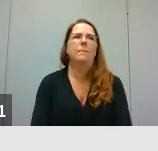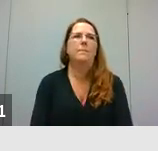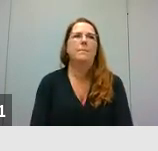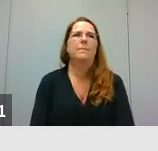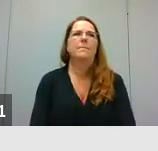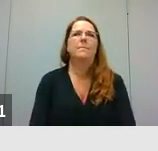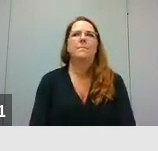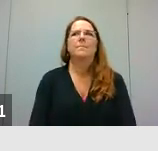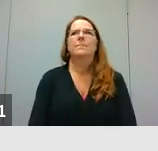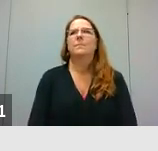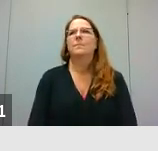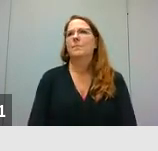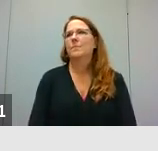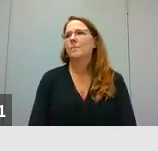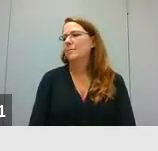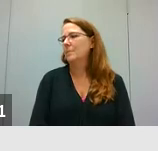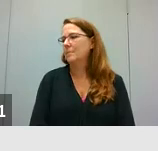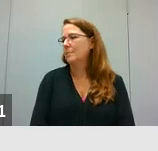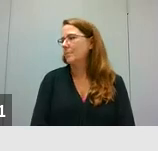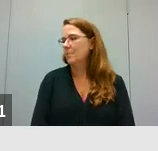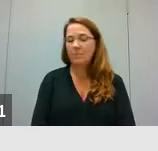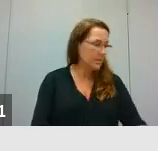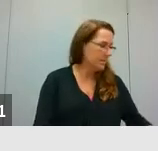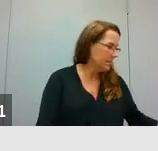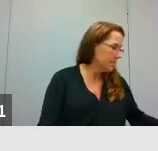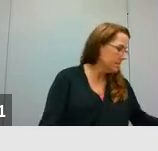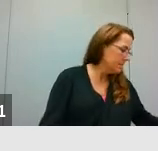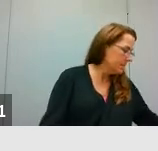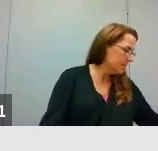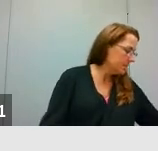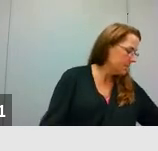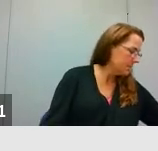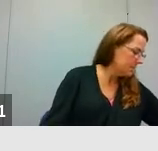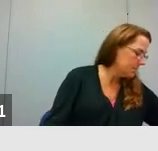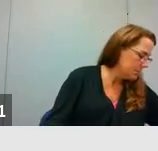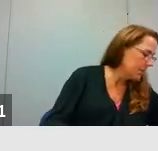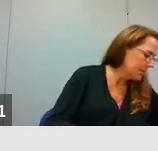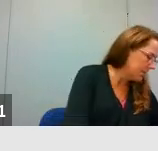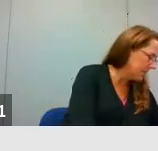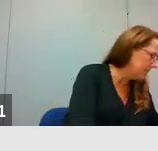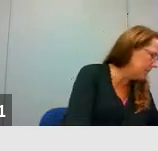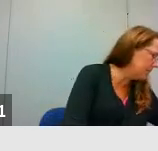We'll go ahead and record now. Give me two seconds.